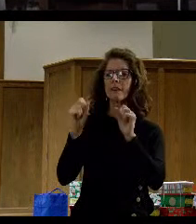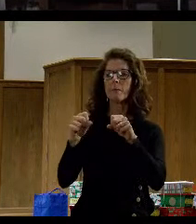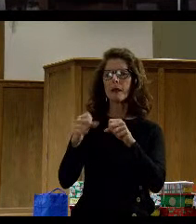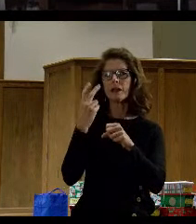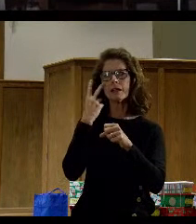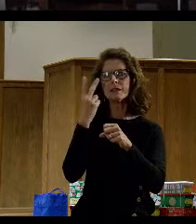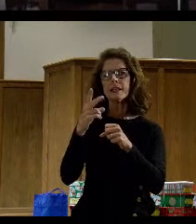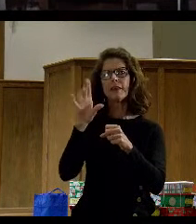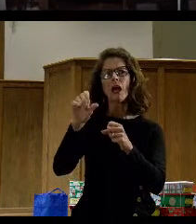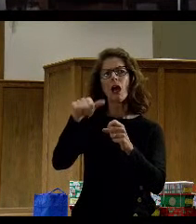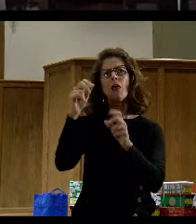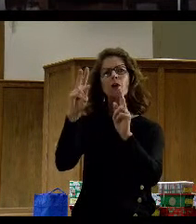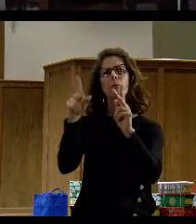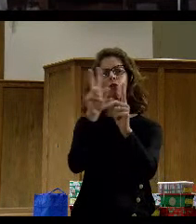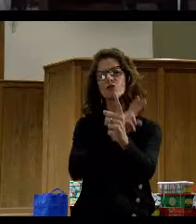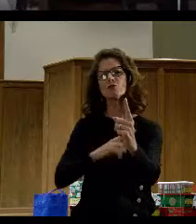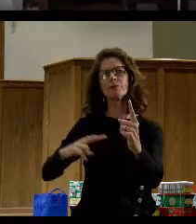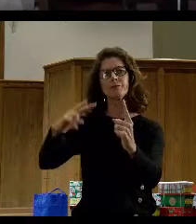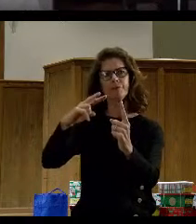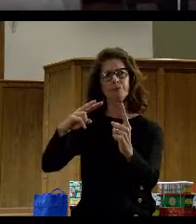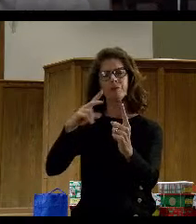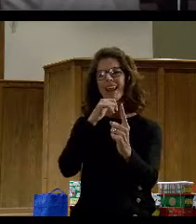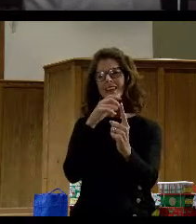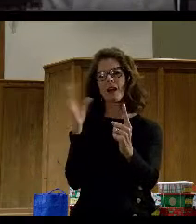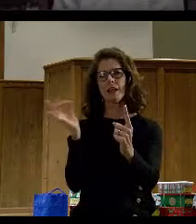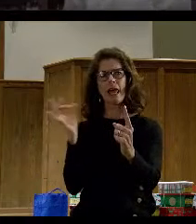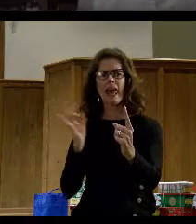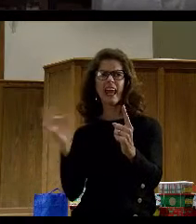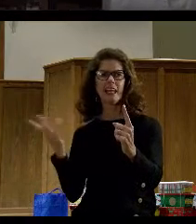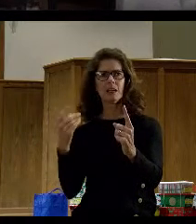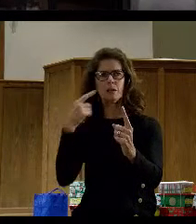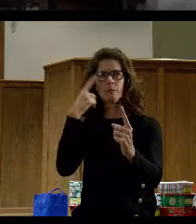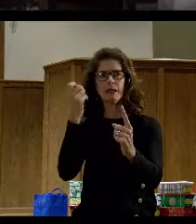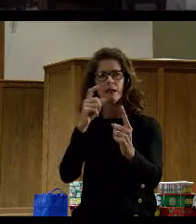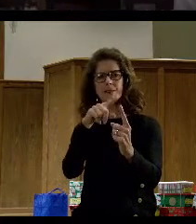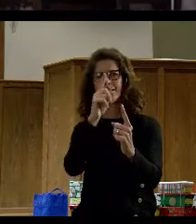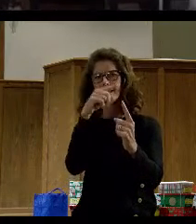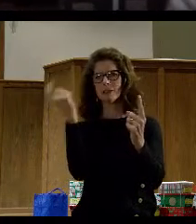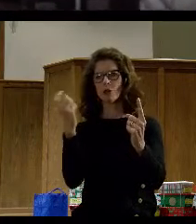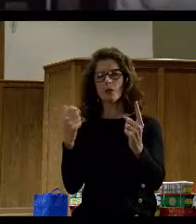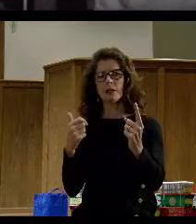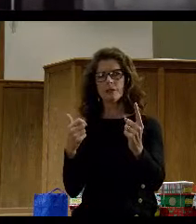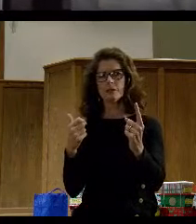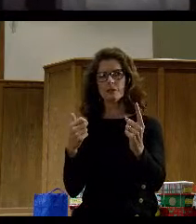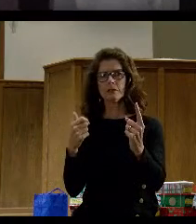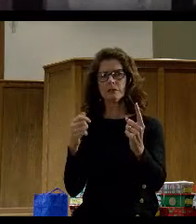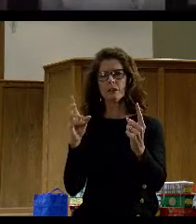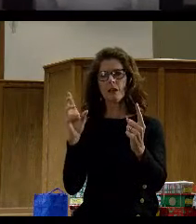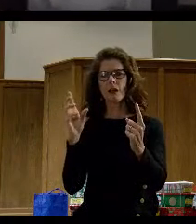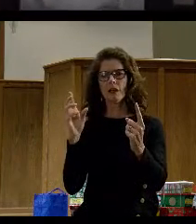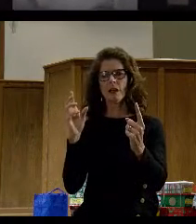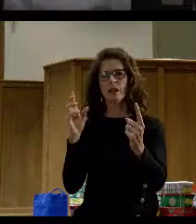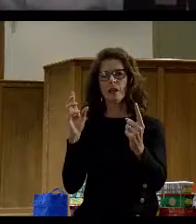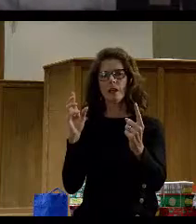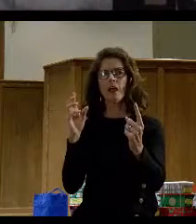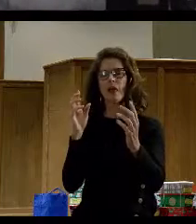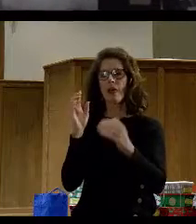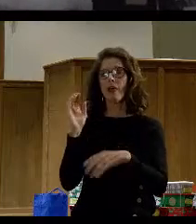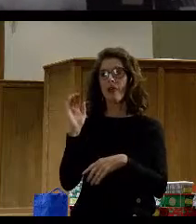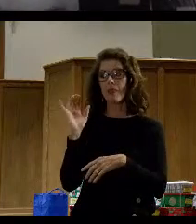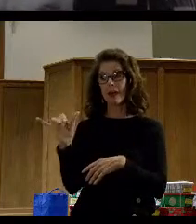other person's point of view and not to hate him because he disagrees. That was Dwight